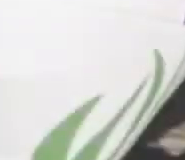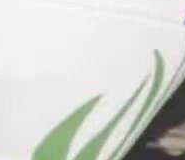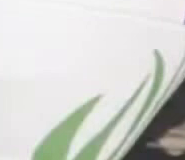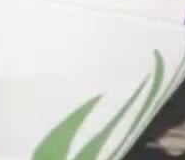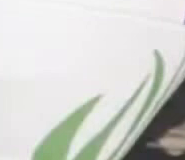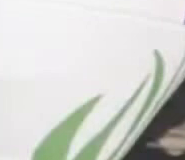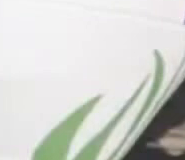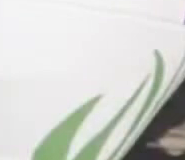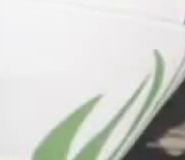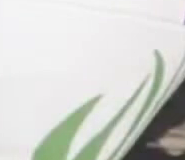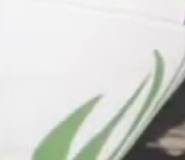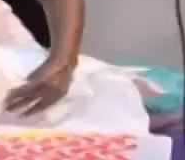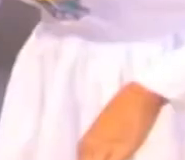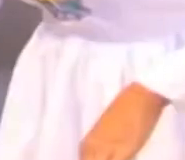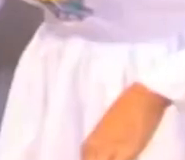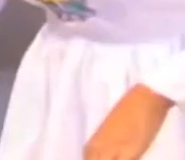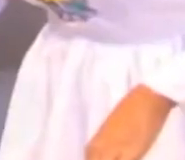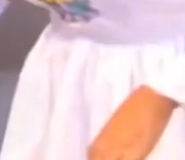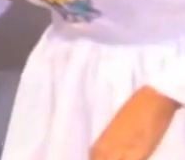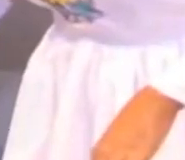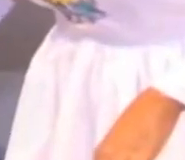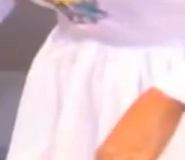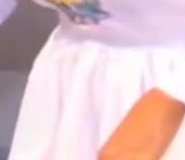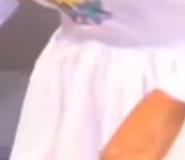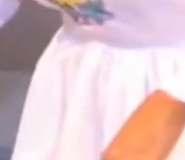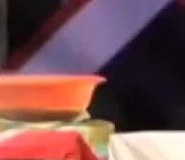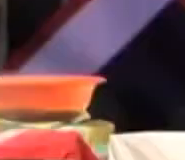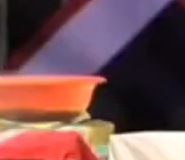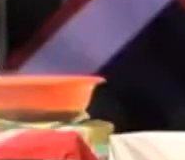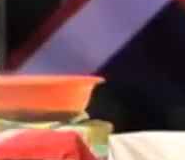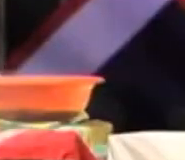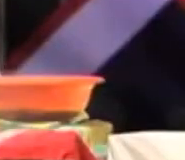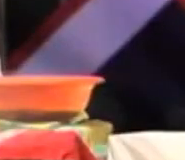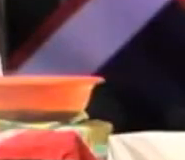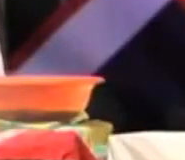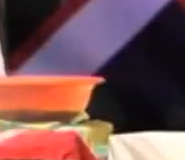0728 087-689 Eldoret branch, 0722-2274.